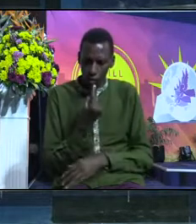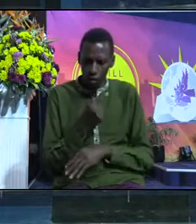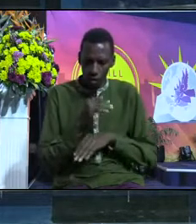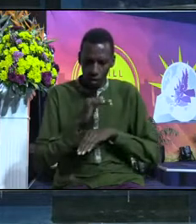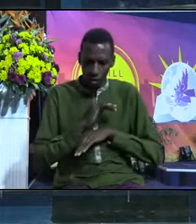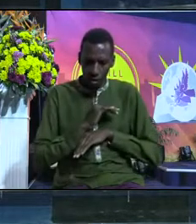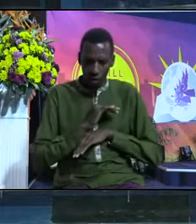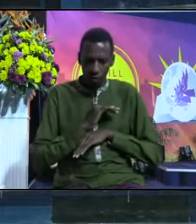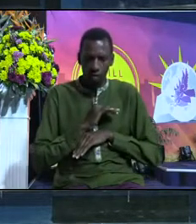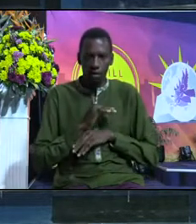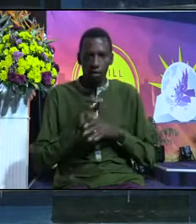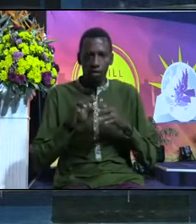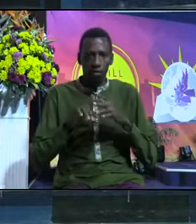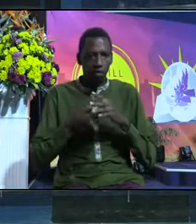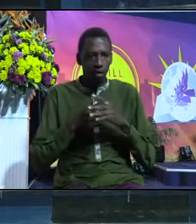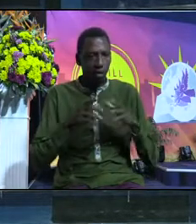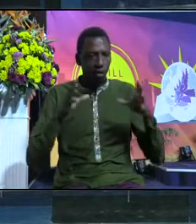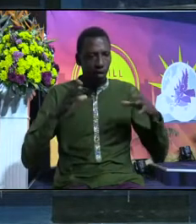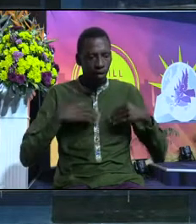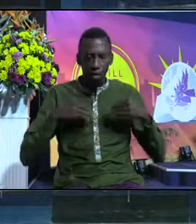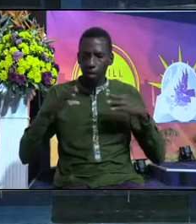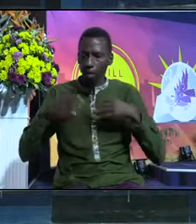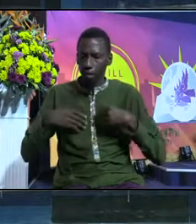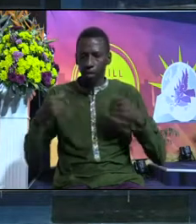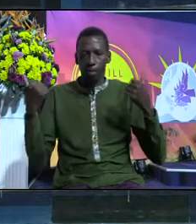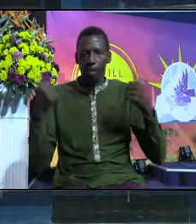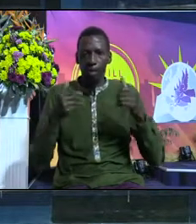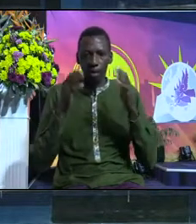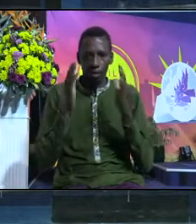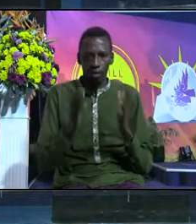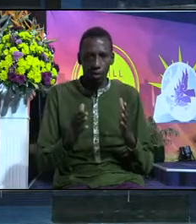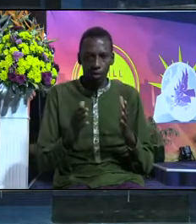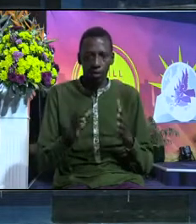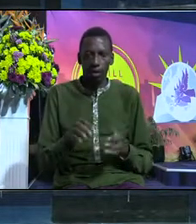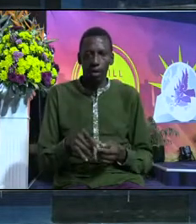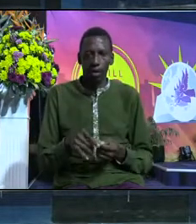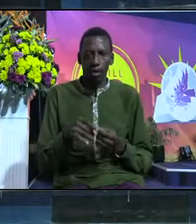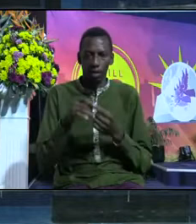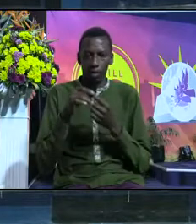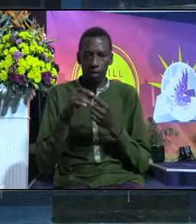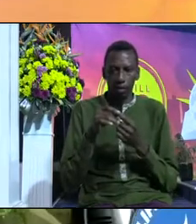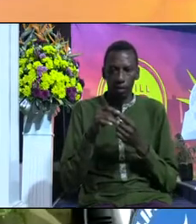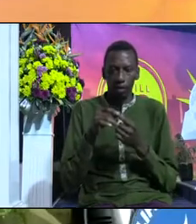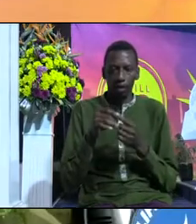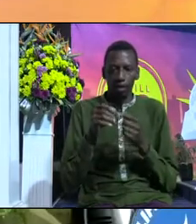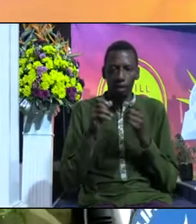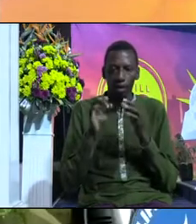to start settling for anyone, especially if he has a